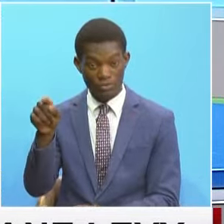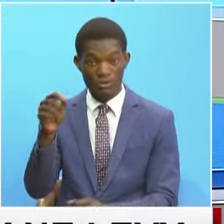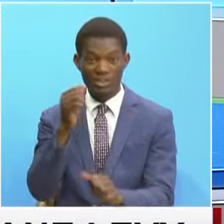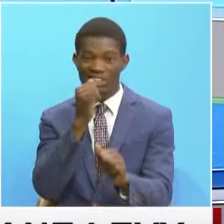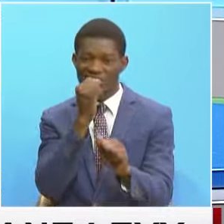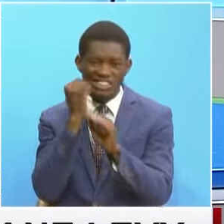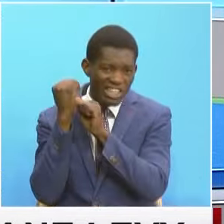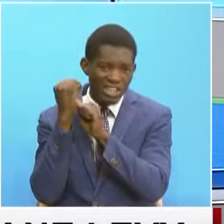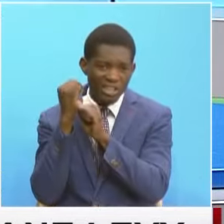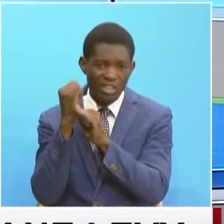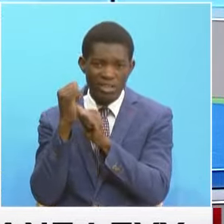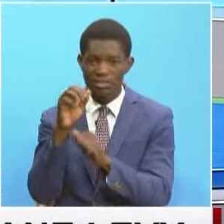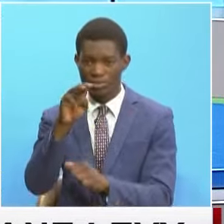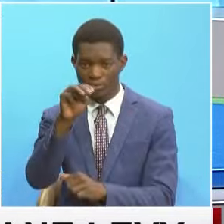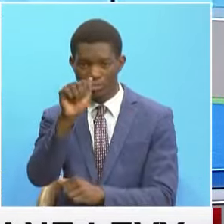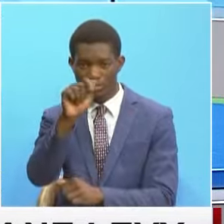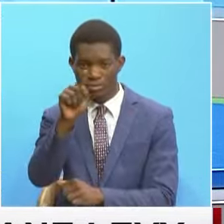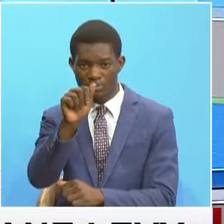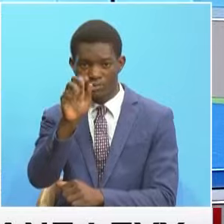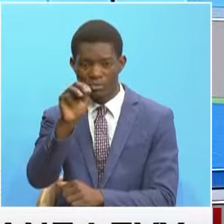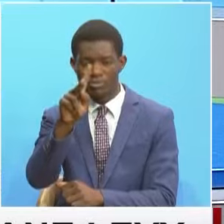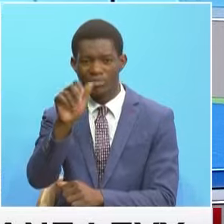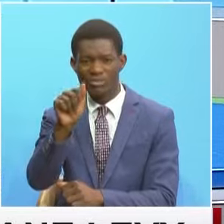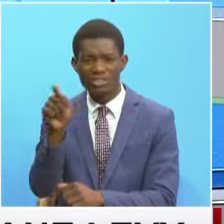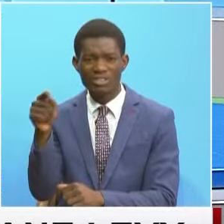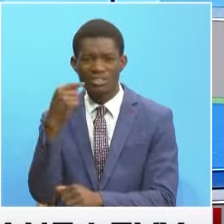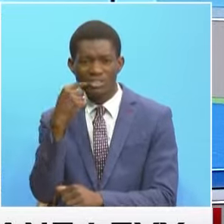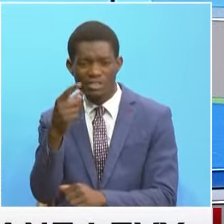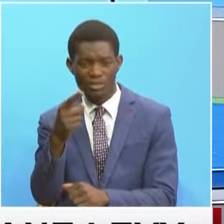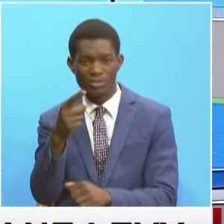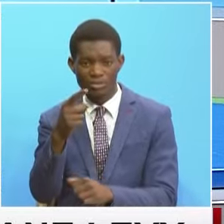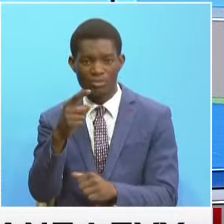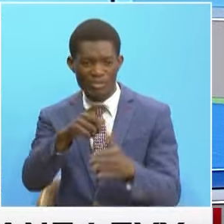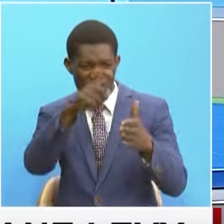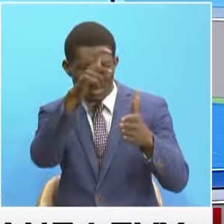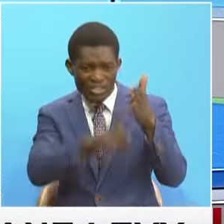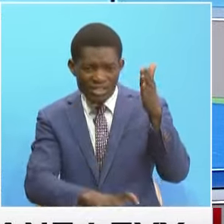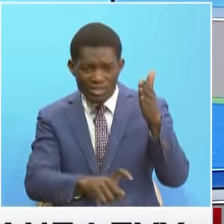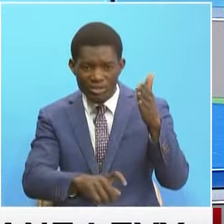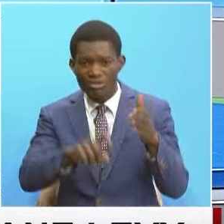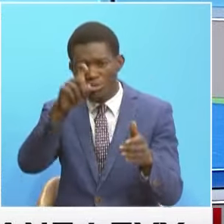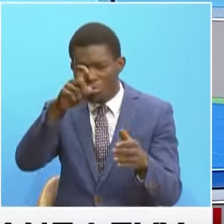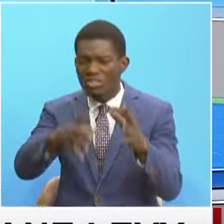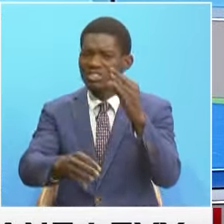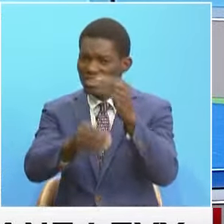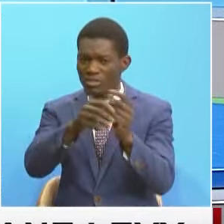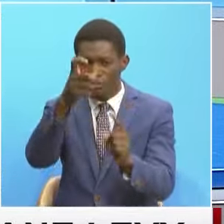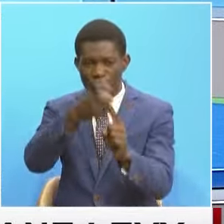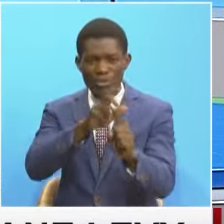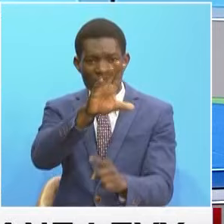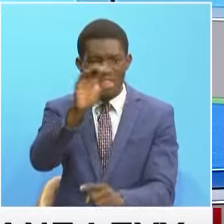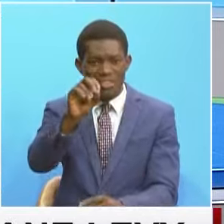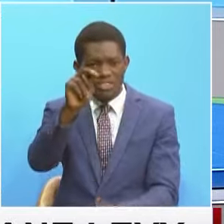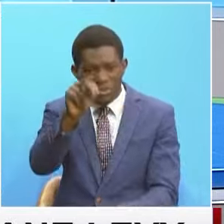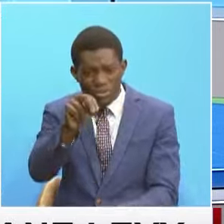has proposed to adjust the sugarcane levy from 30 ngwe to 100 kwacha per ton to